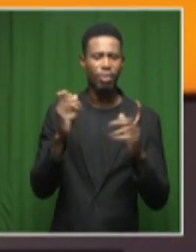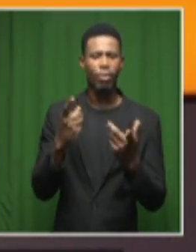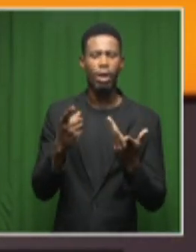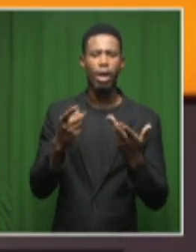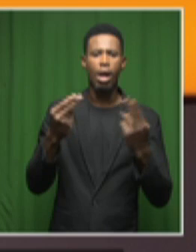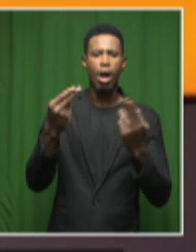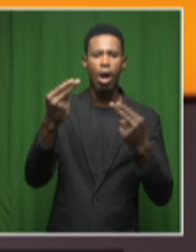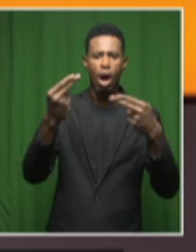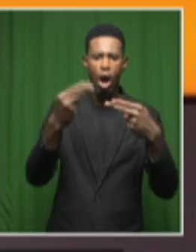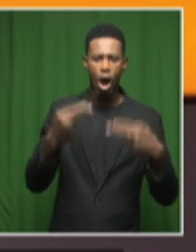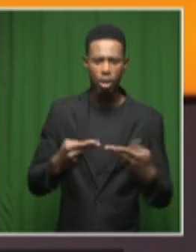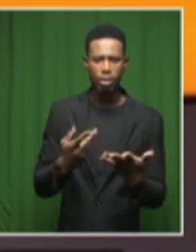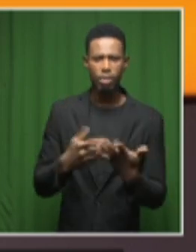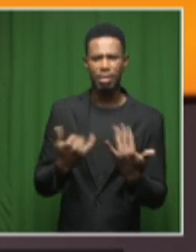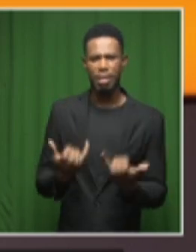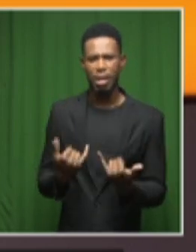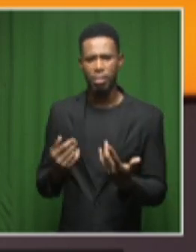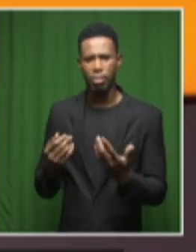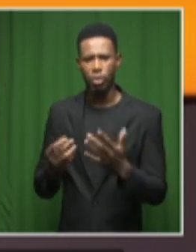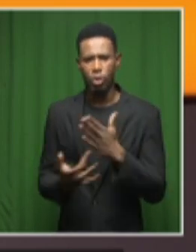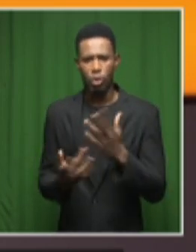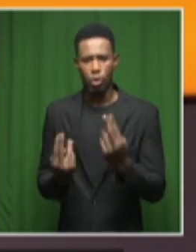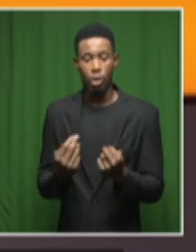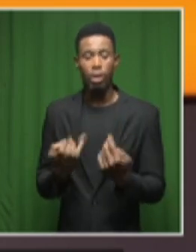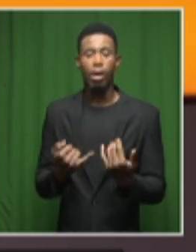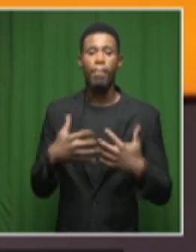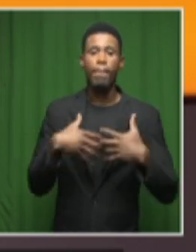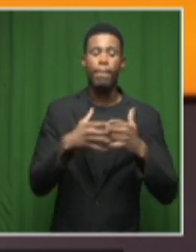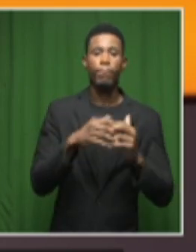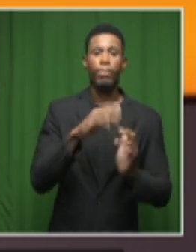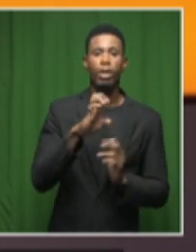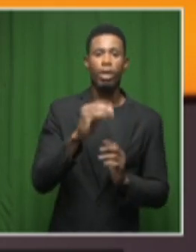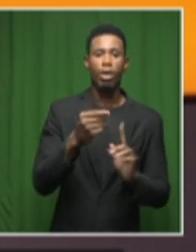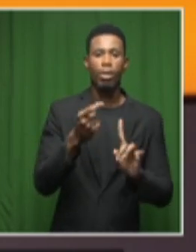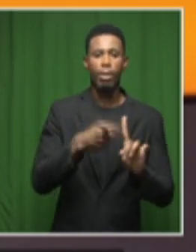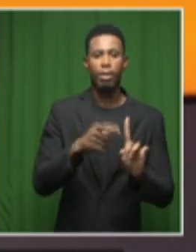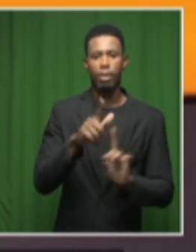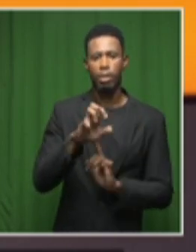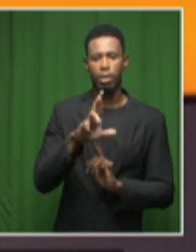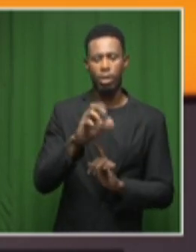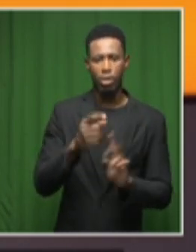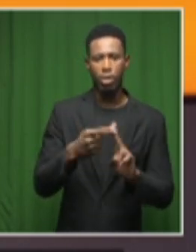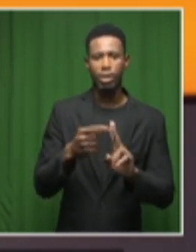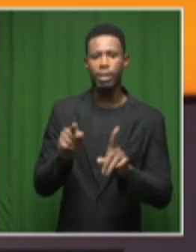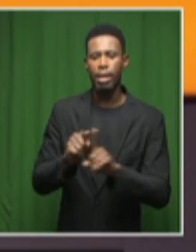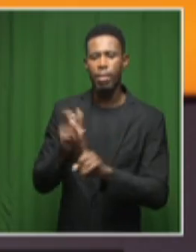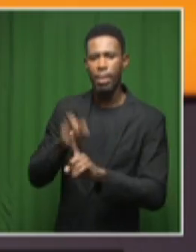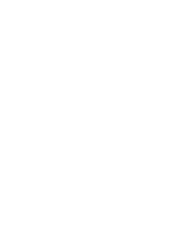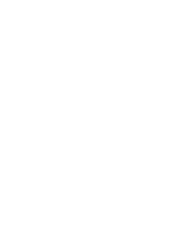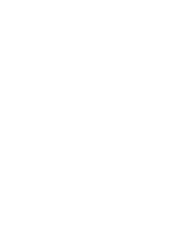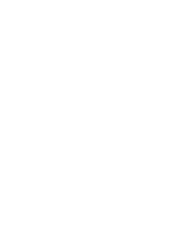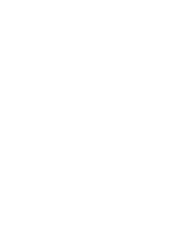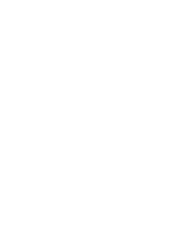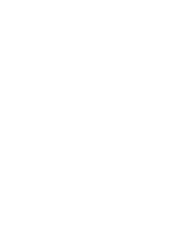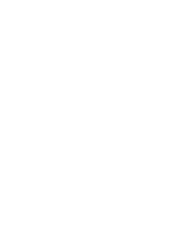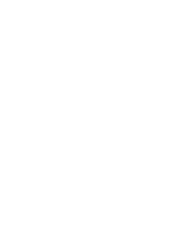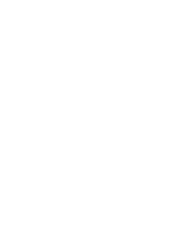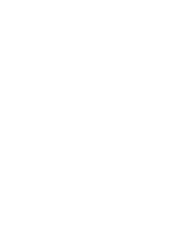just spoke to the founder and the CEO of Jeleni Phindi Gallery, Lerato, Masha, and contemporary artist Ntsikelelo Mzibomvu.